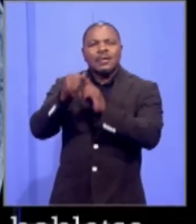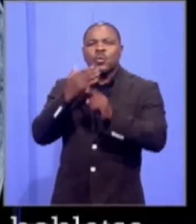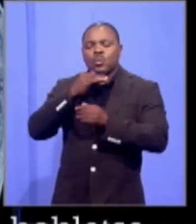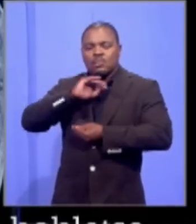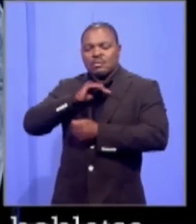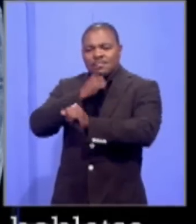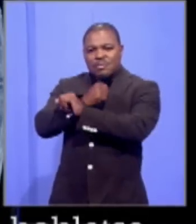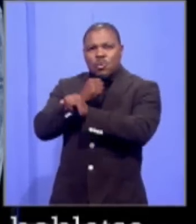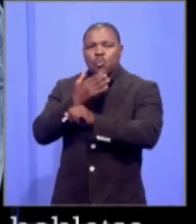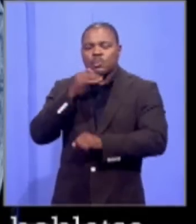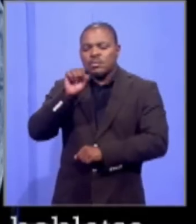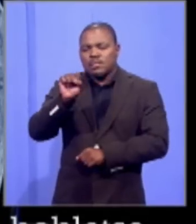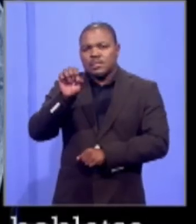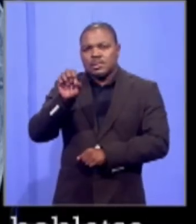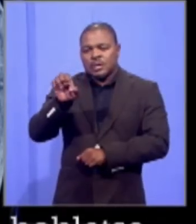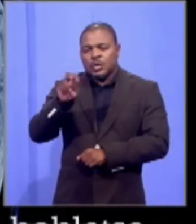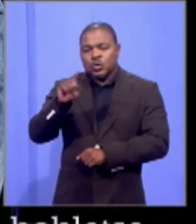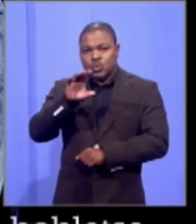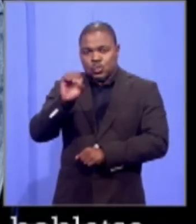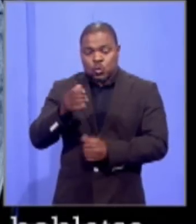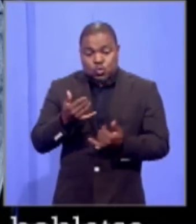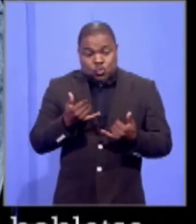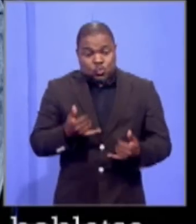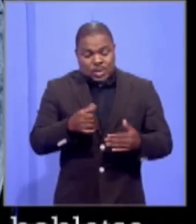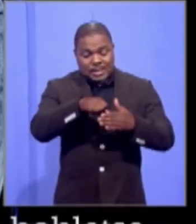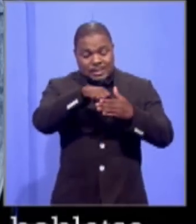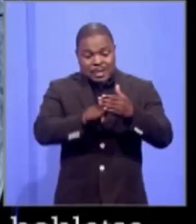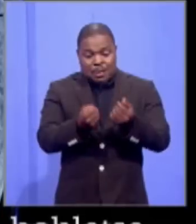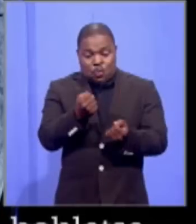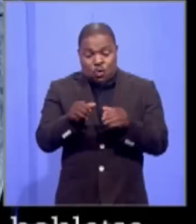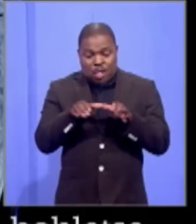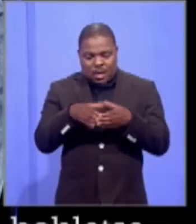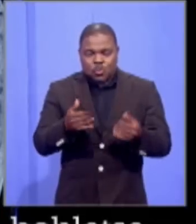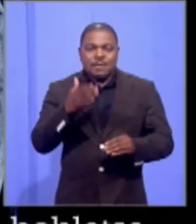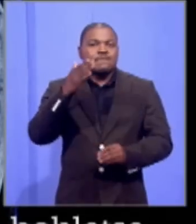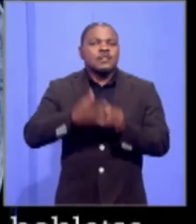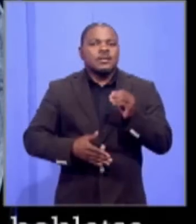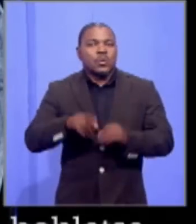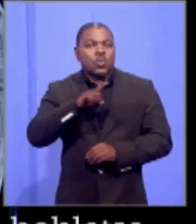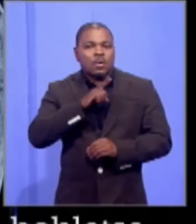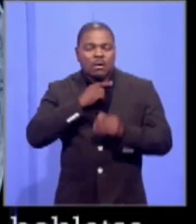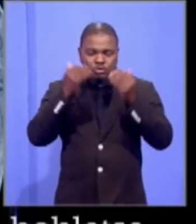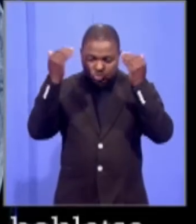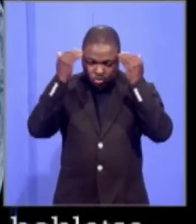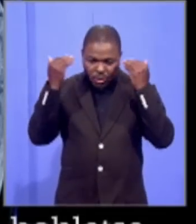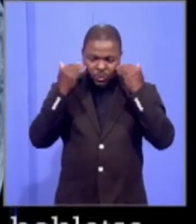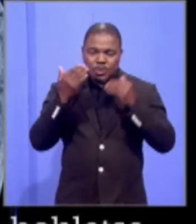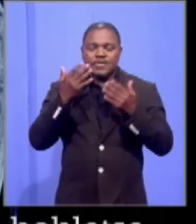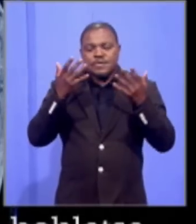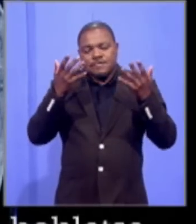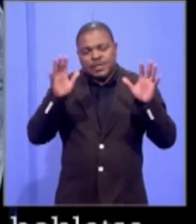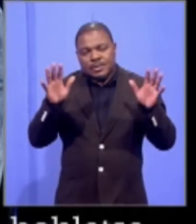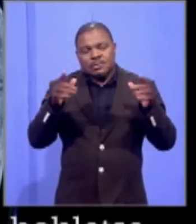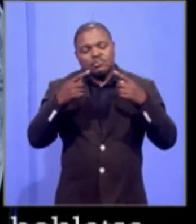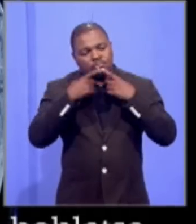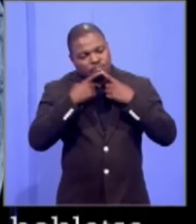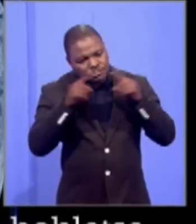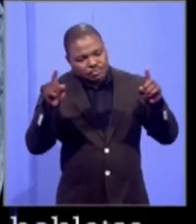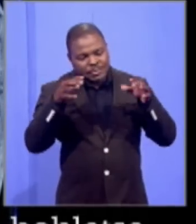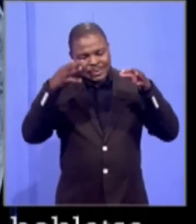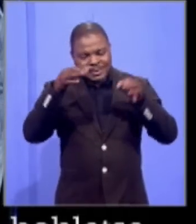jeno re fihlile bofelong ba seo ka ge moahlodi Rathamo Kgwatleng a